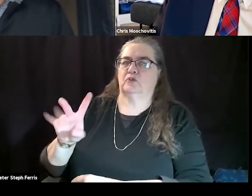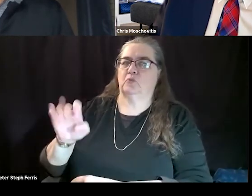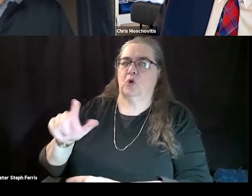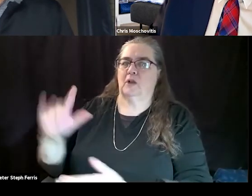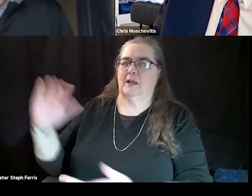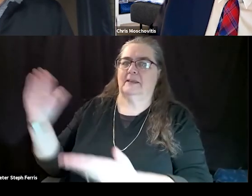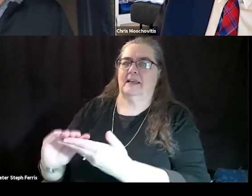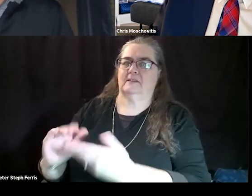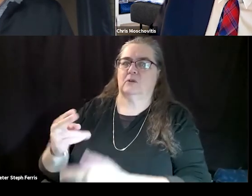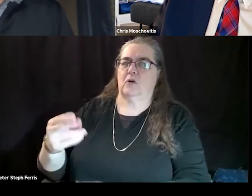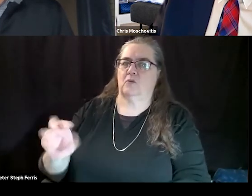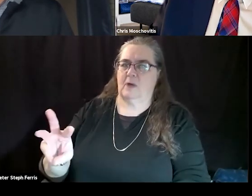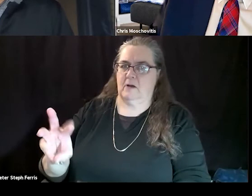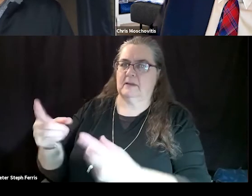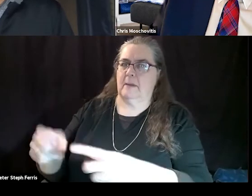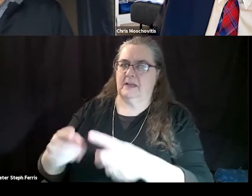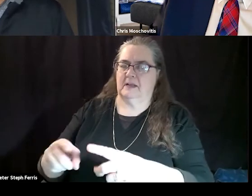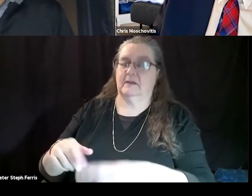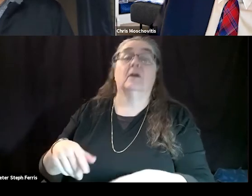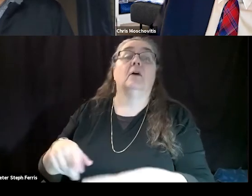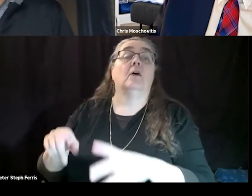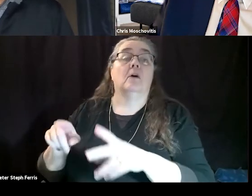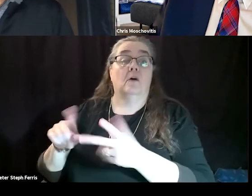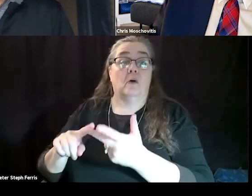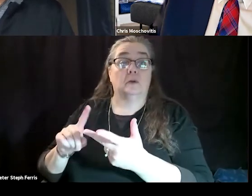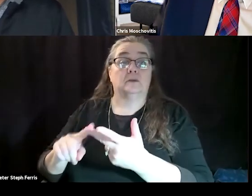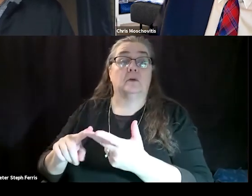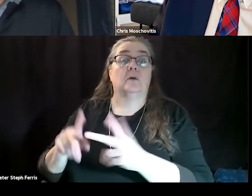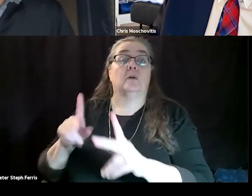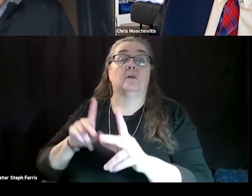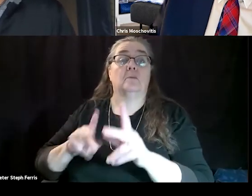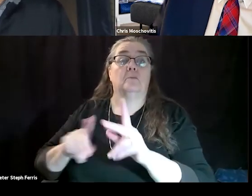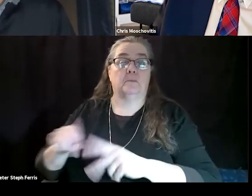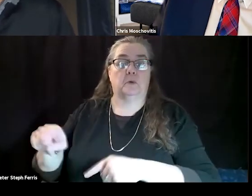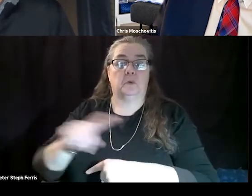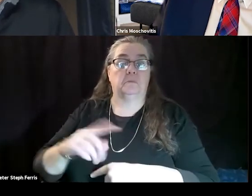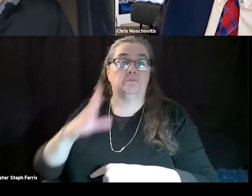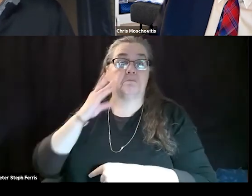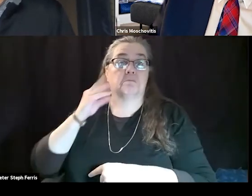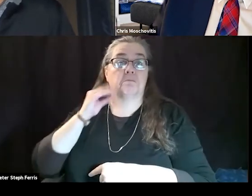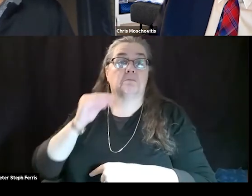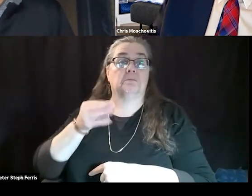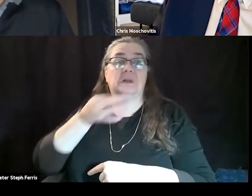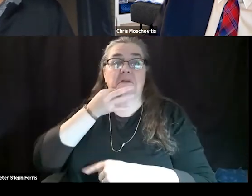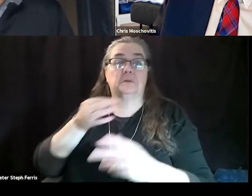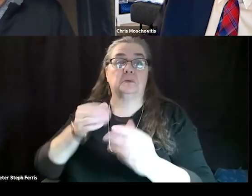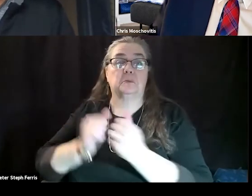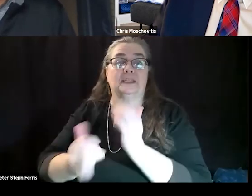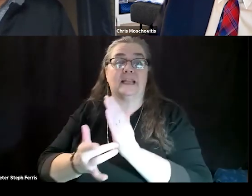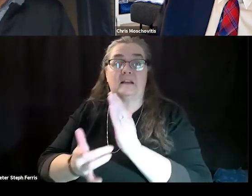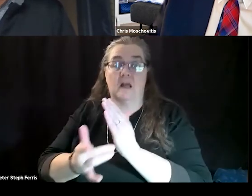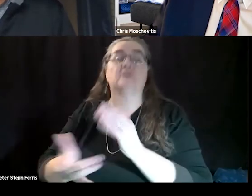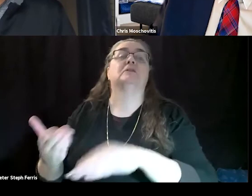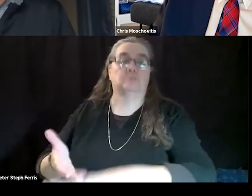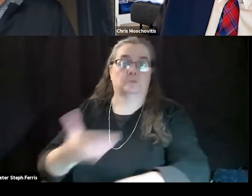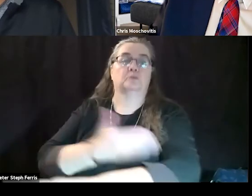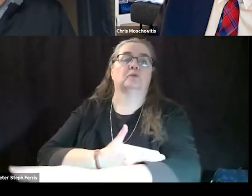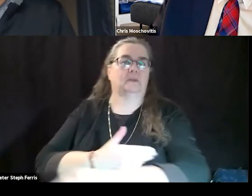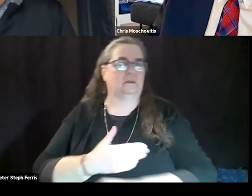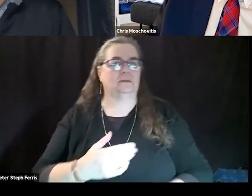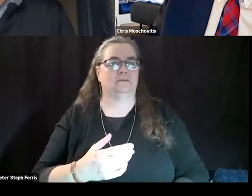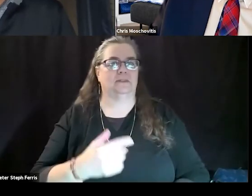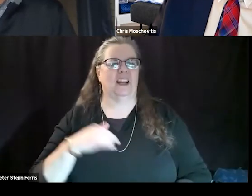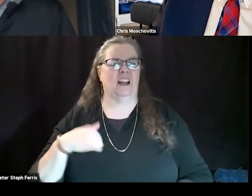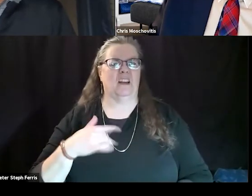people are generally getting better with technology. And I would say that's true, right? I mean, as society has brought us all these new gadgets to